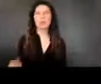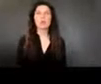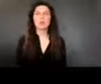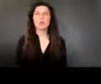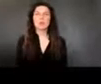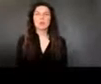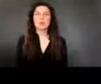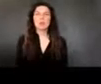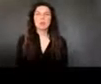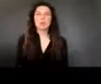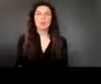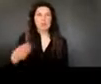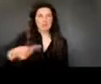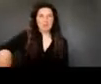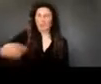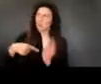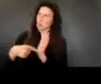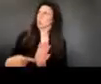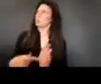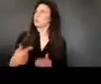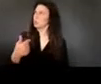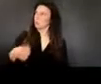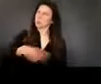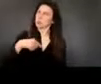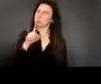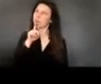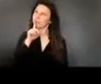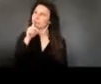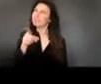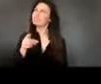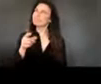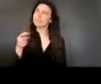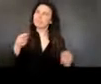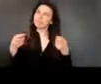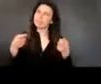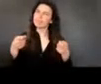they show their legitimacy in that sense sometimes, all through Turkey.